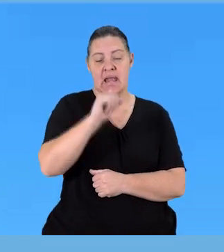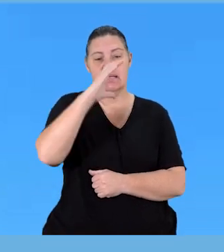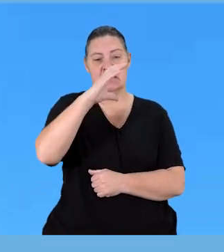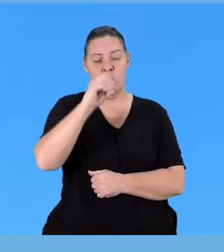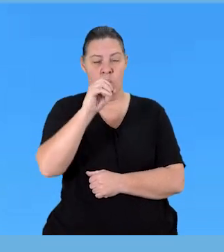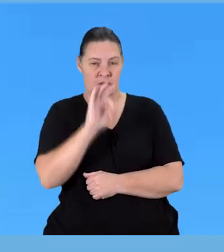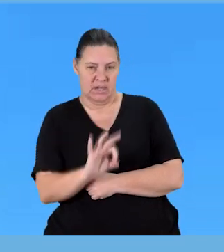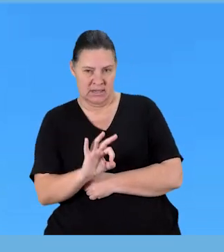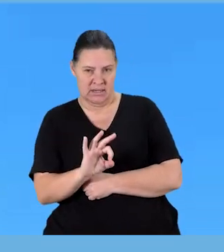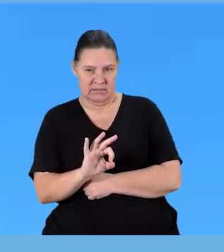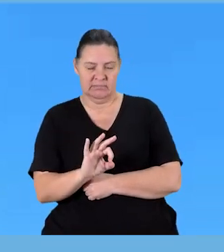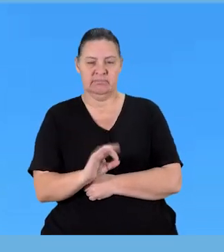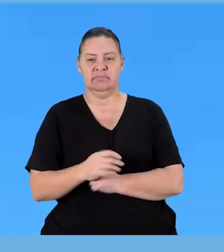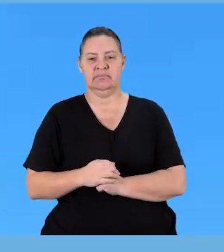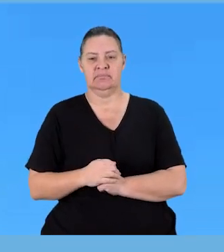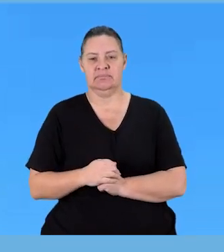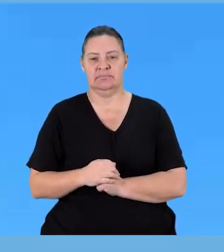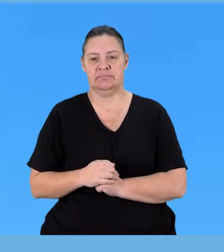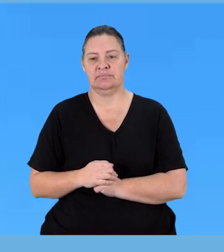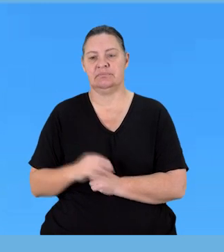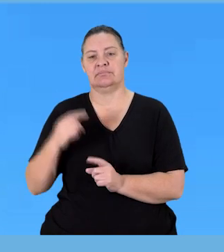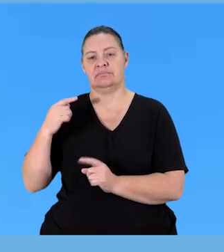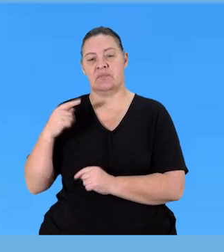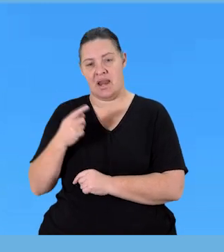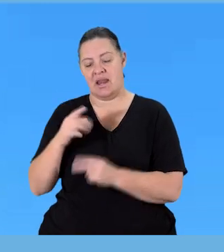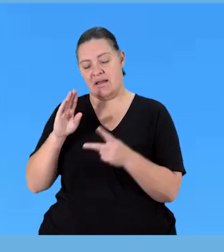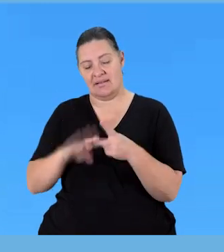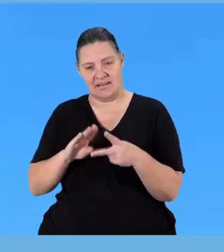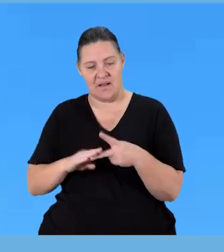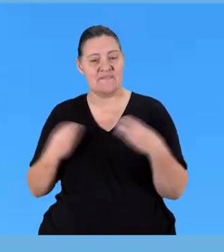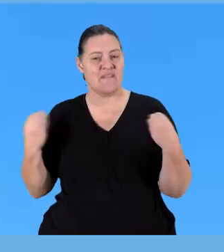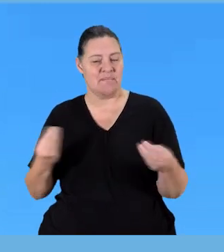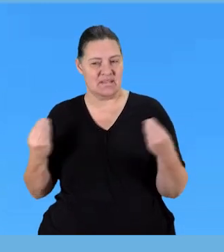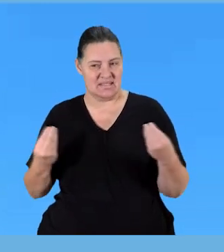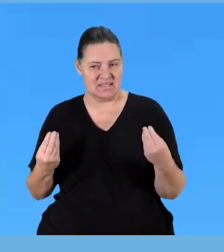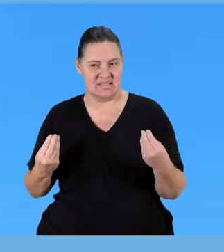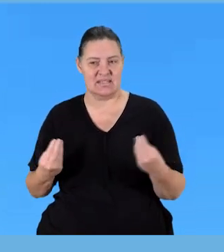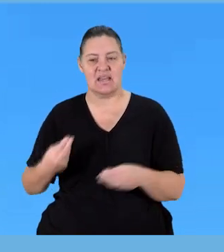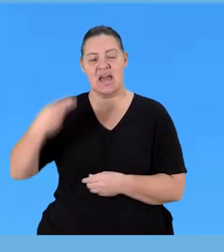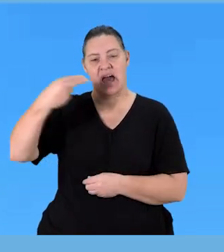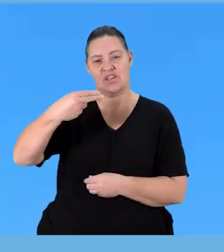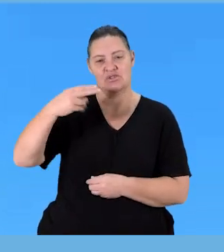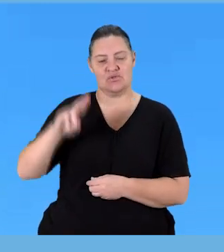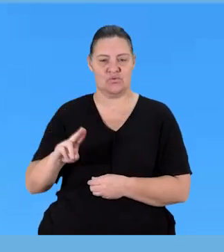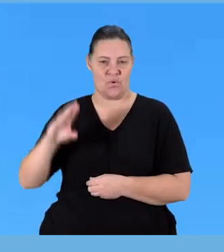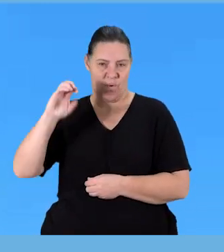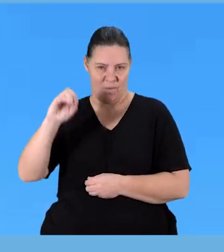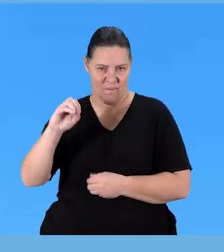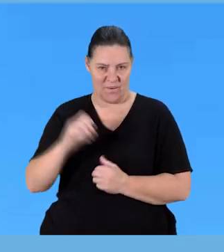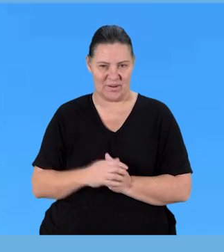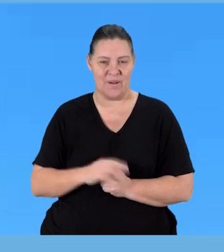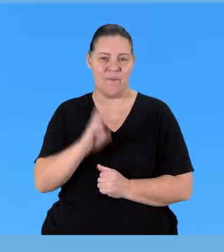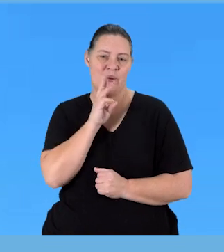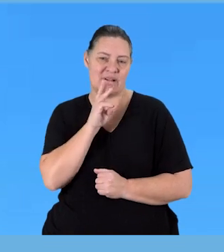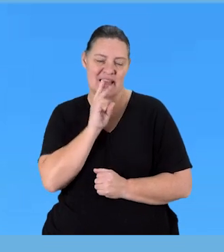CaCO3, our calcium carbonate, and our most famous compound or molecule being